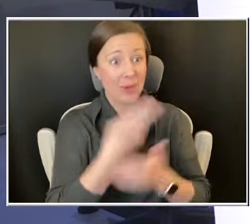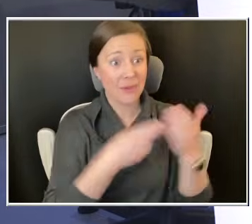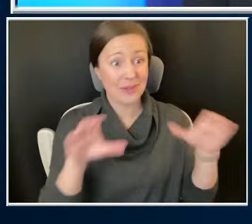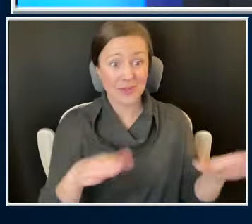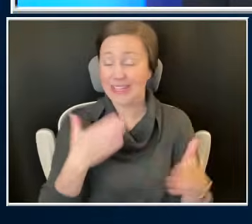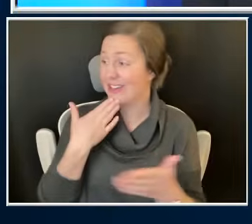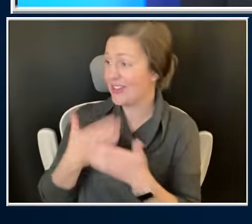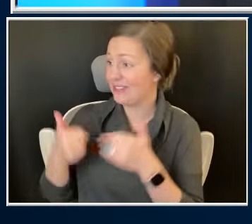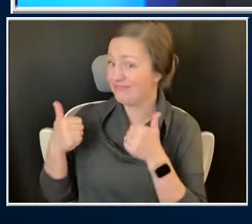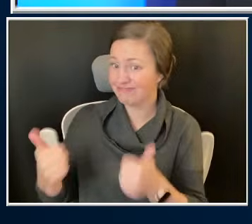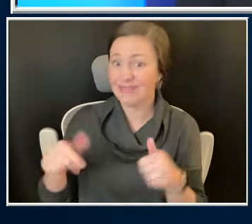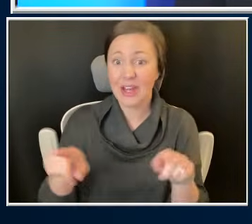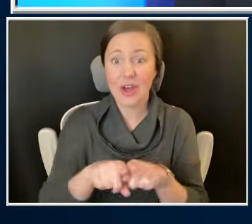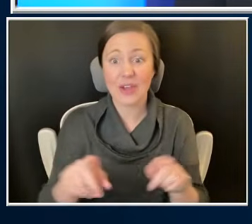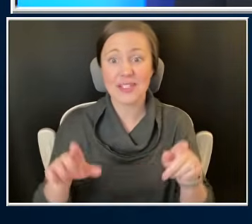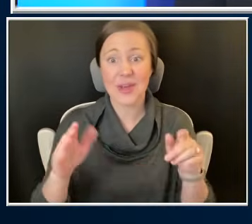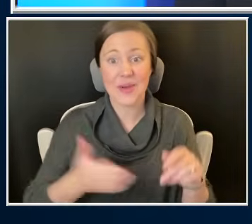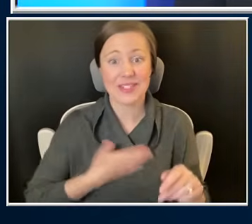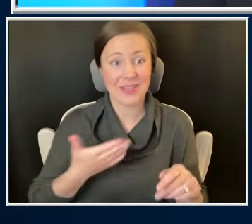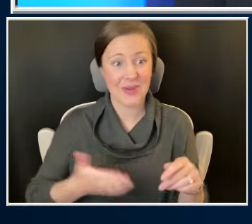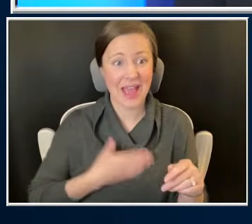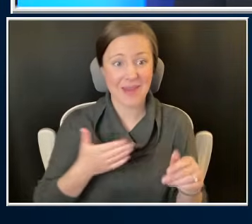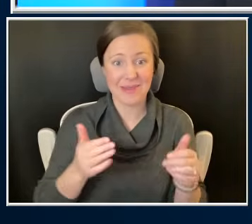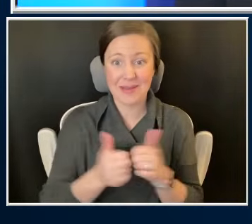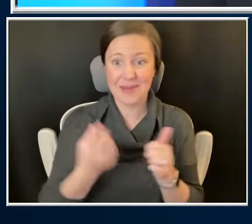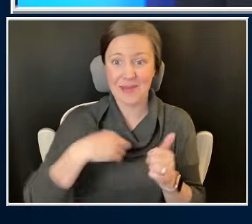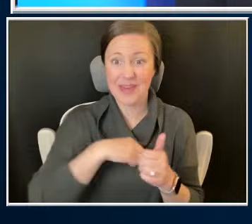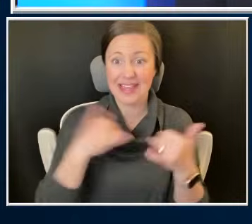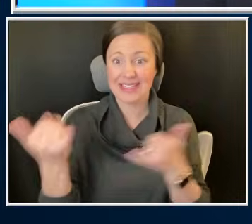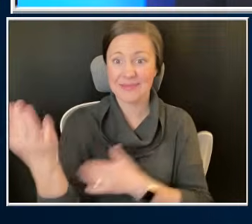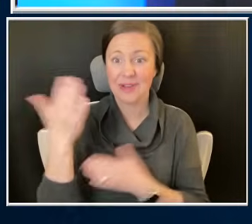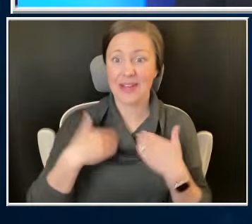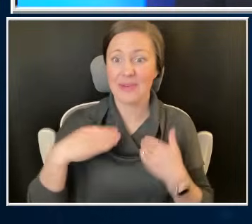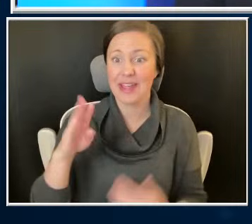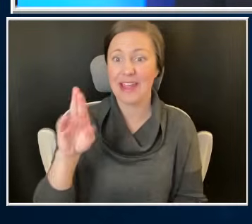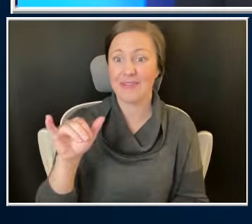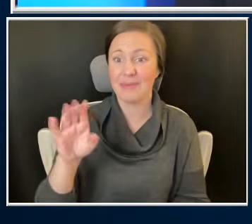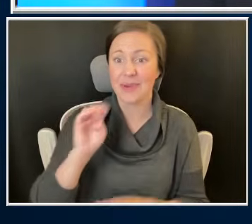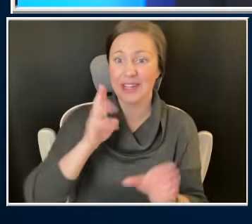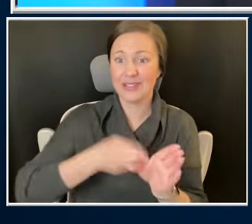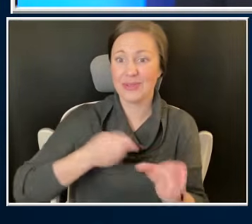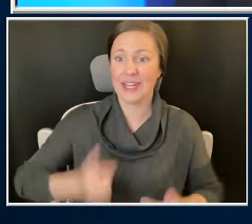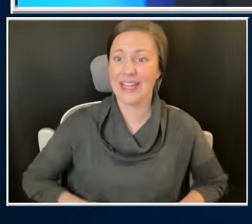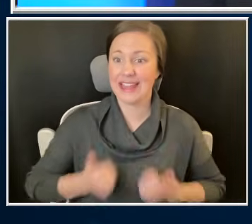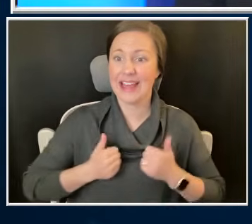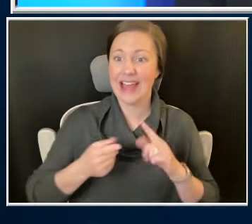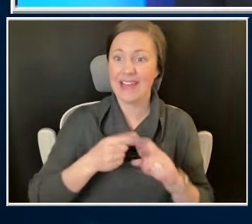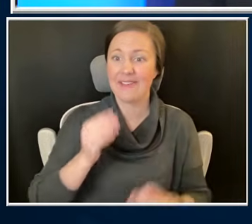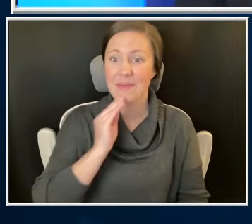so glad to have us this morning. We have Brie joining us live from her home. How are you feeling today?